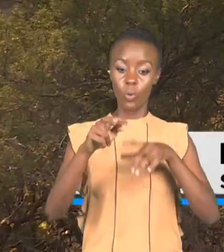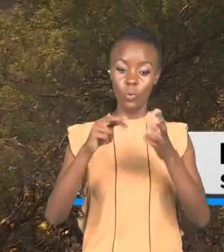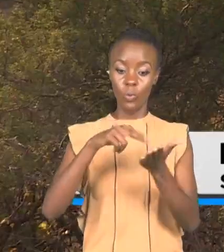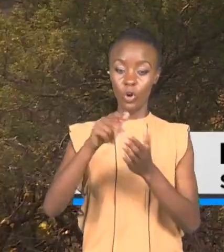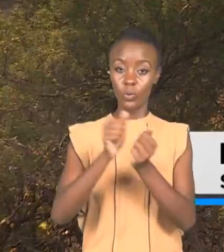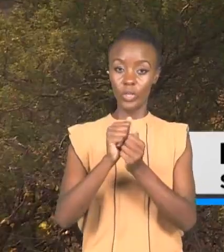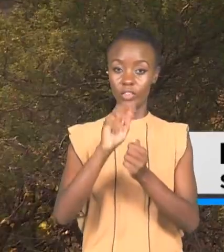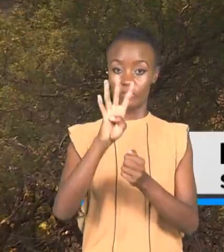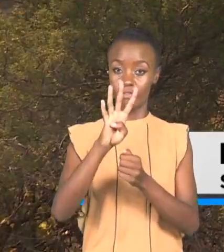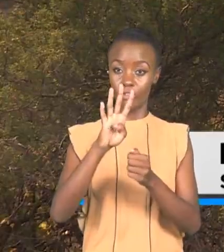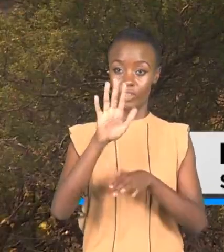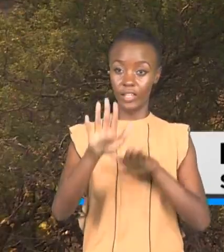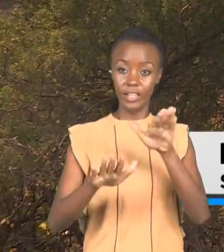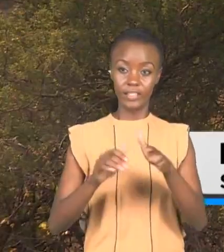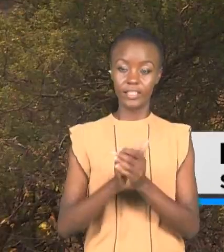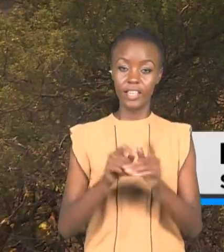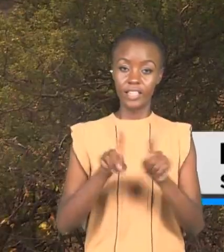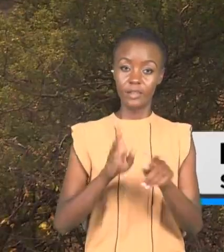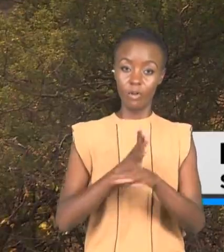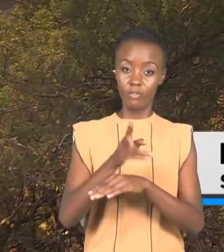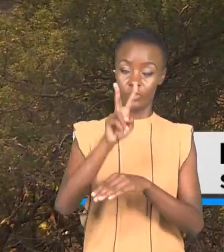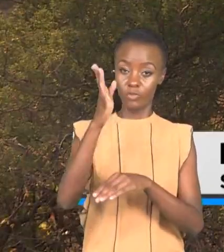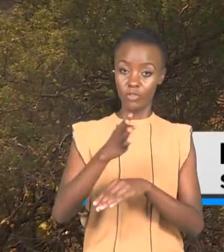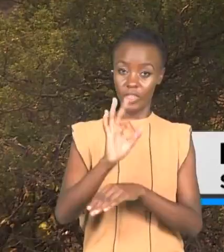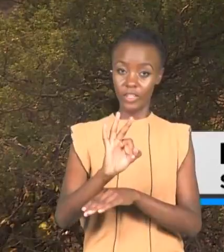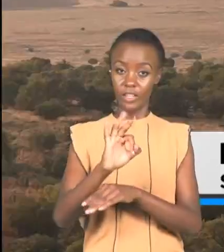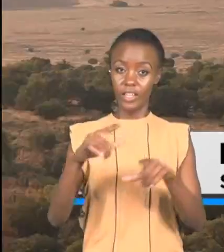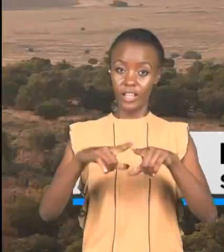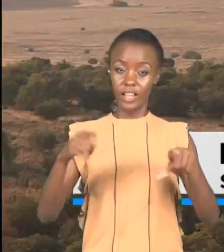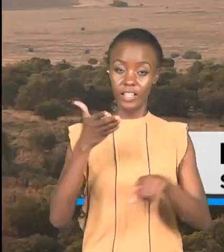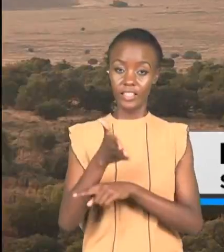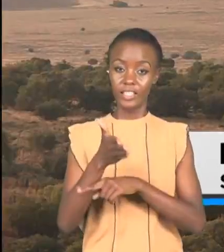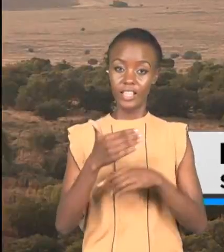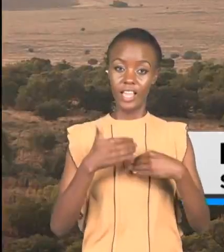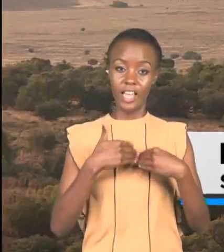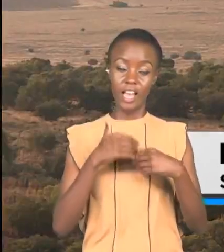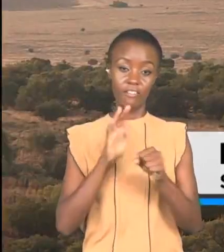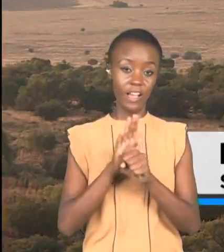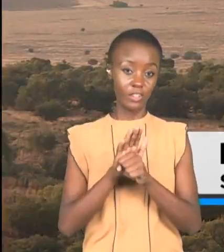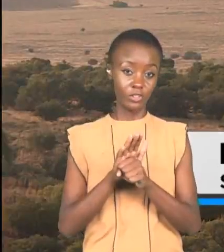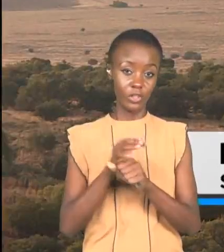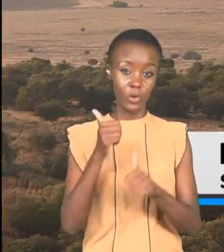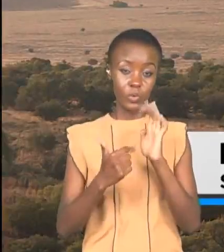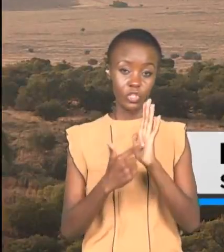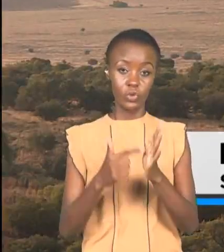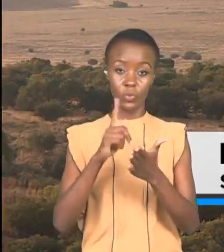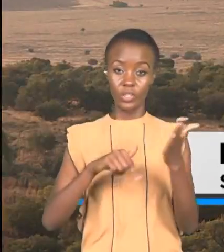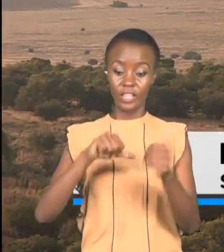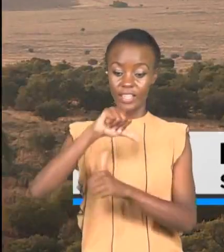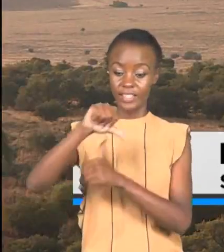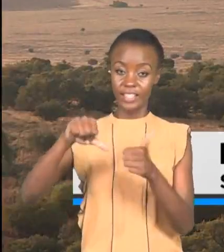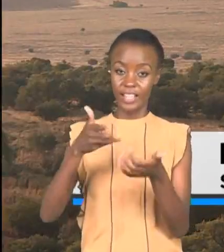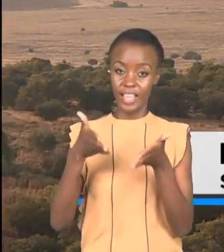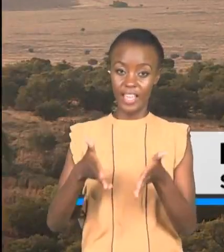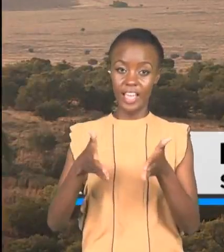previously thought. Over 2/3 of South Africa's landmass is thought to hold fossils. Paleontologists will be busy here for